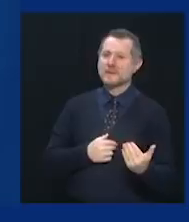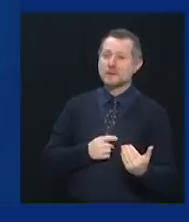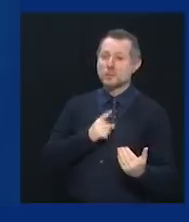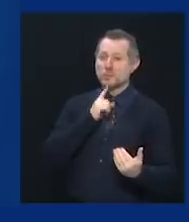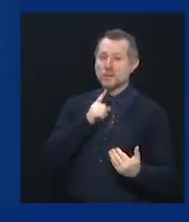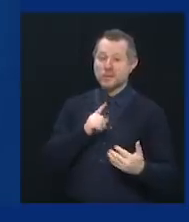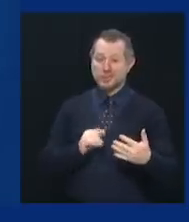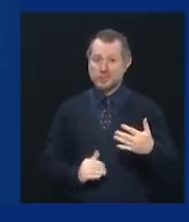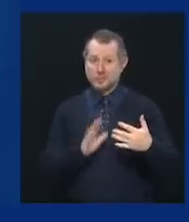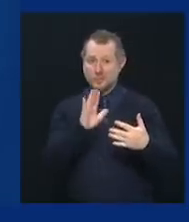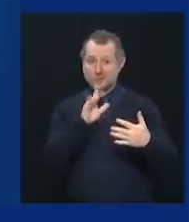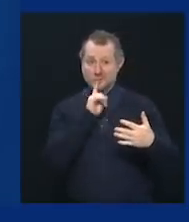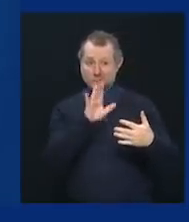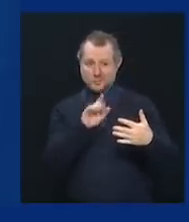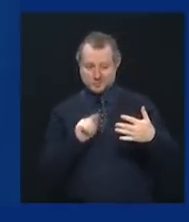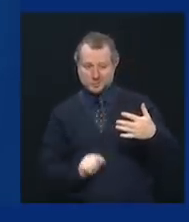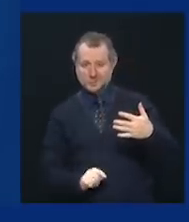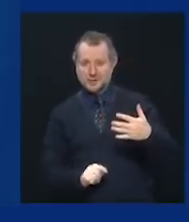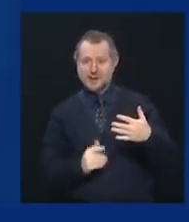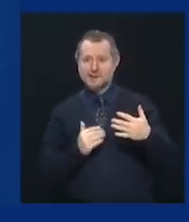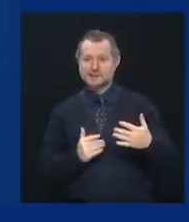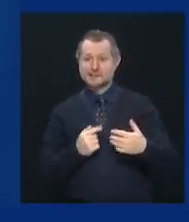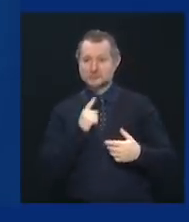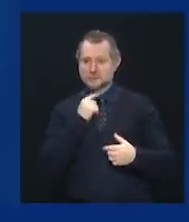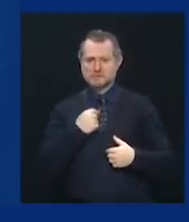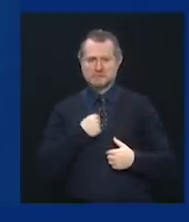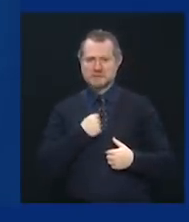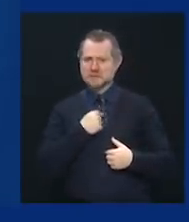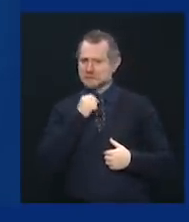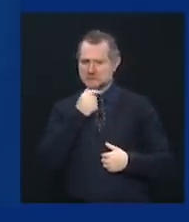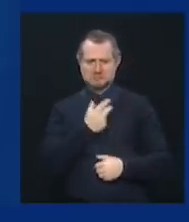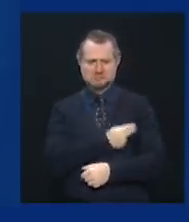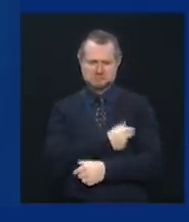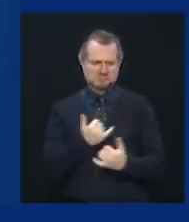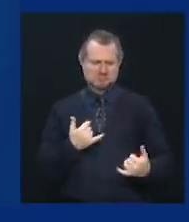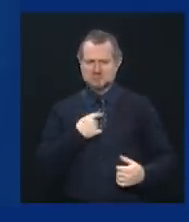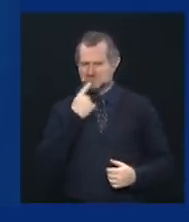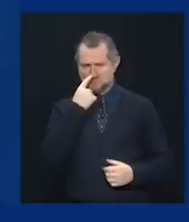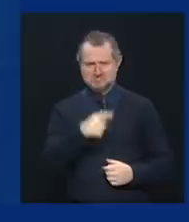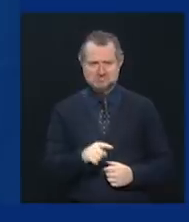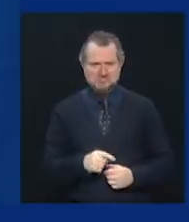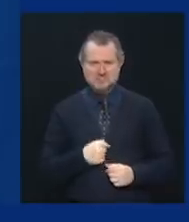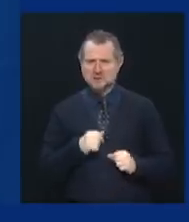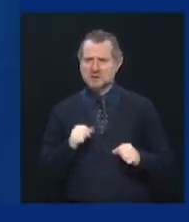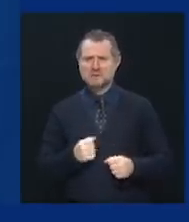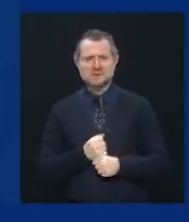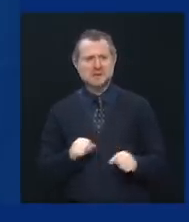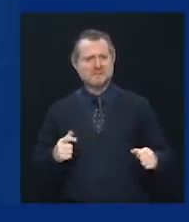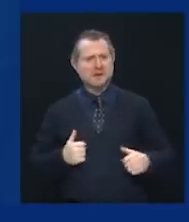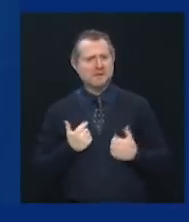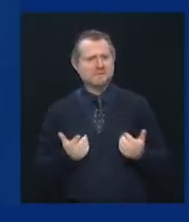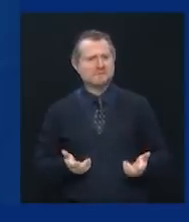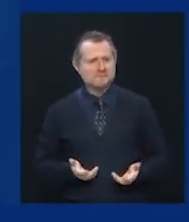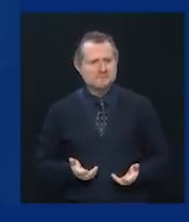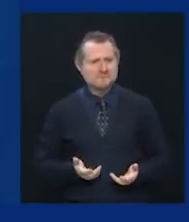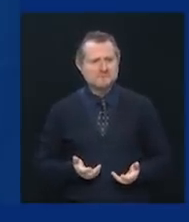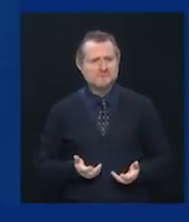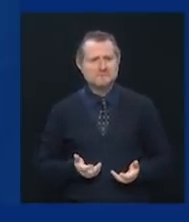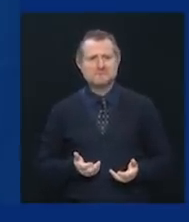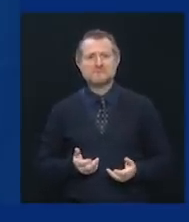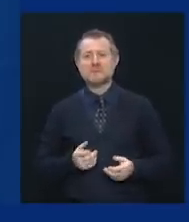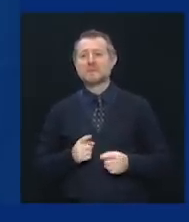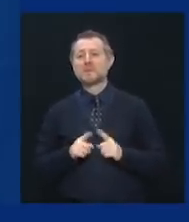I would take the vaccine today. It could be a life-saving situation. If any